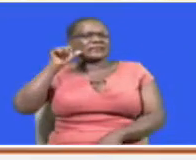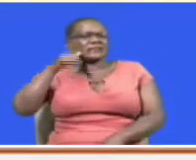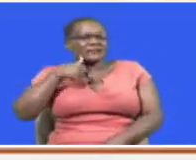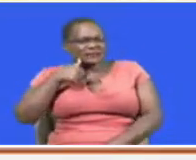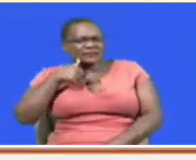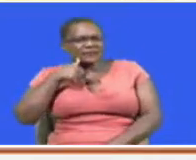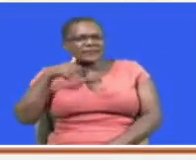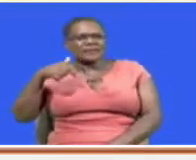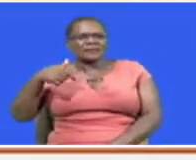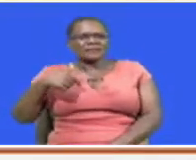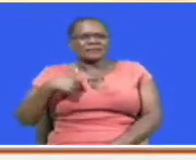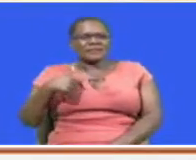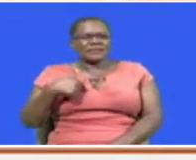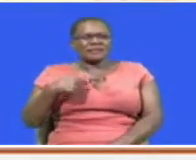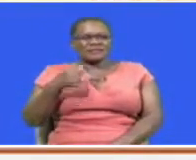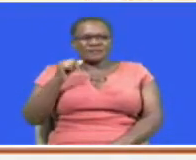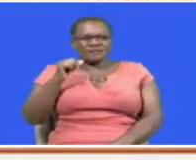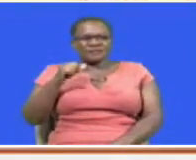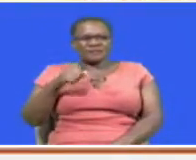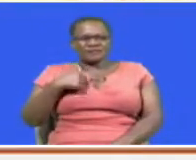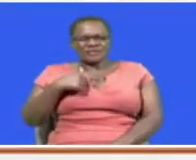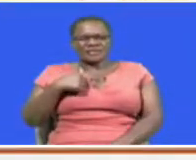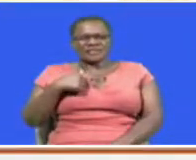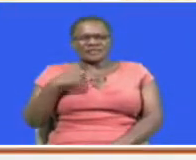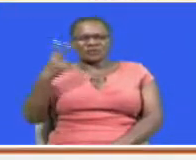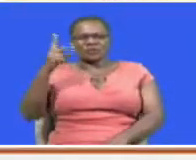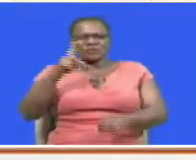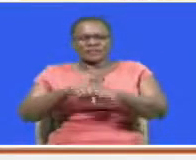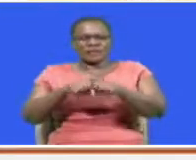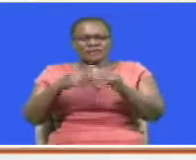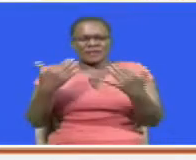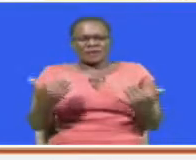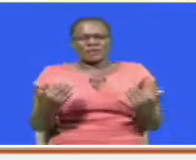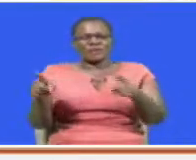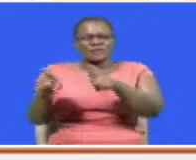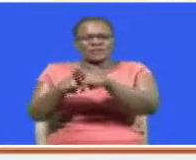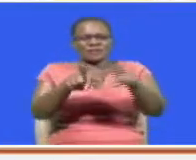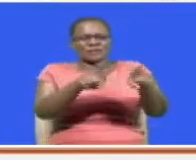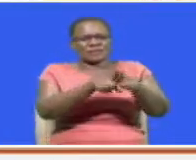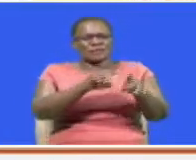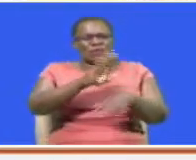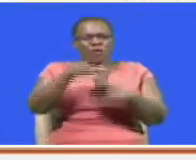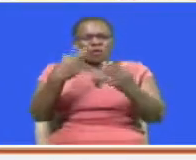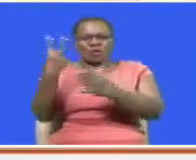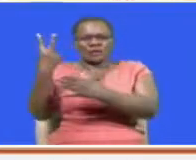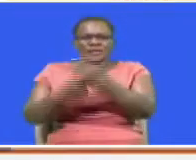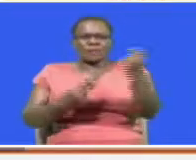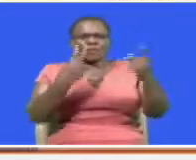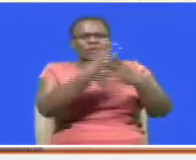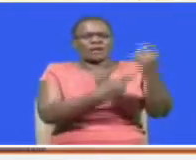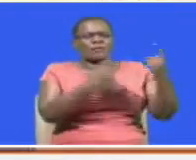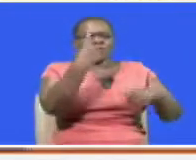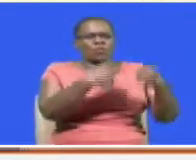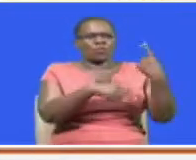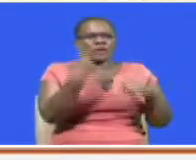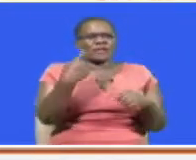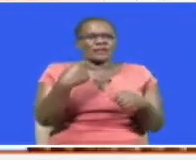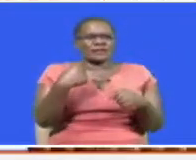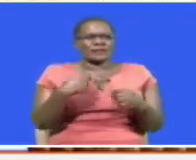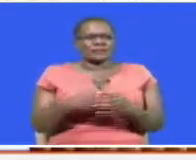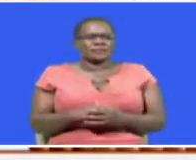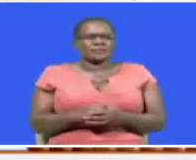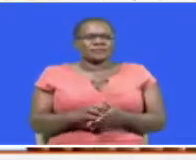and I'm gonna bring this feeling also to the doubles. It's a tie match now, so winner of the doubles wins, so we're gonna take it,